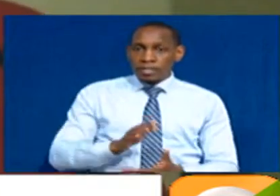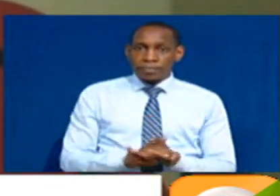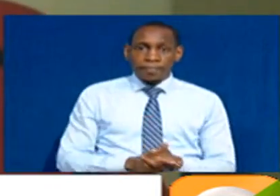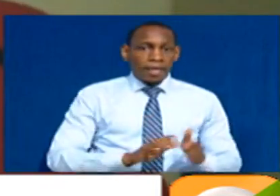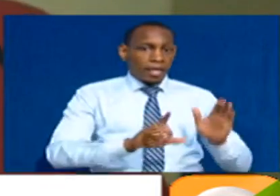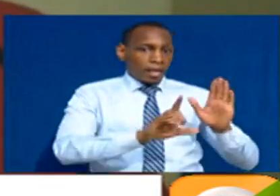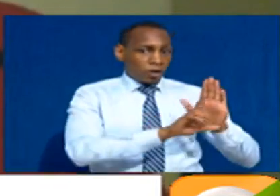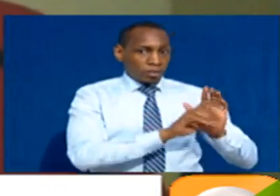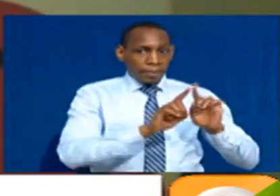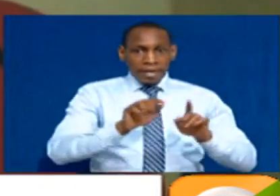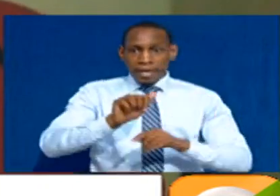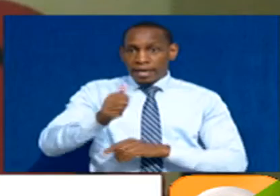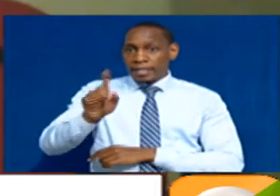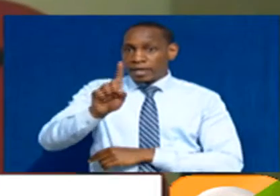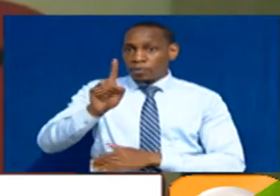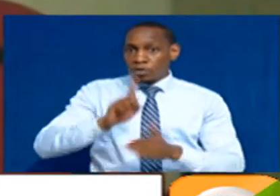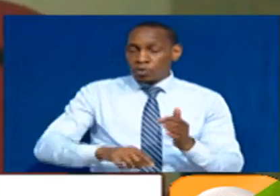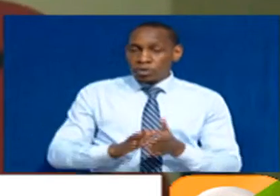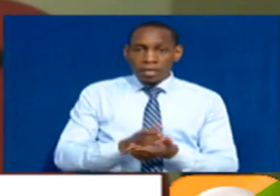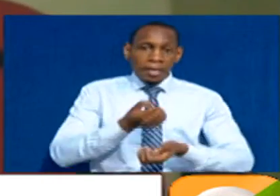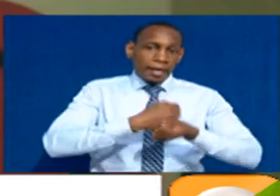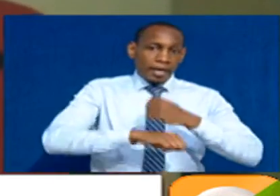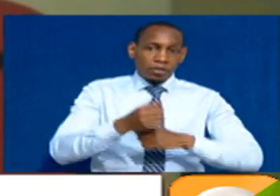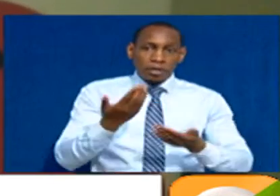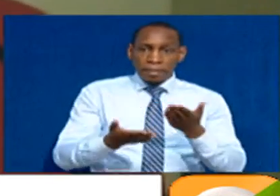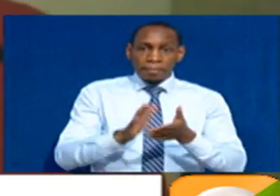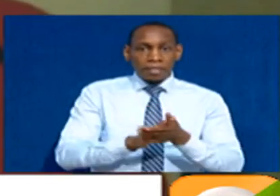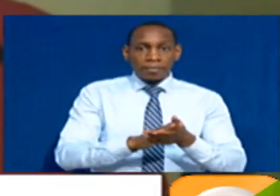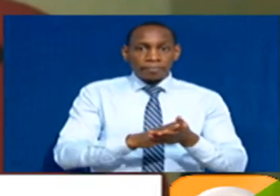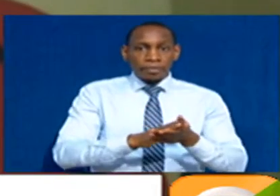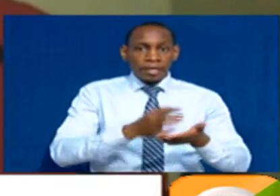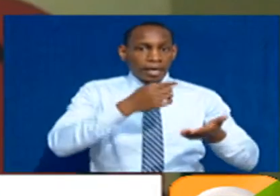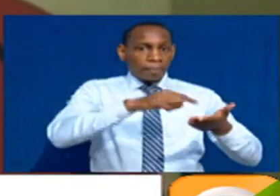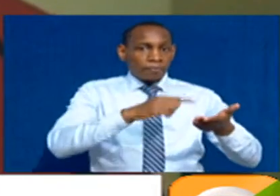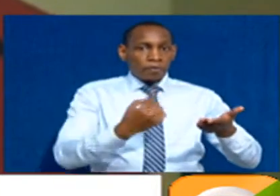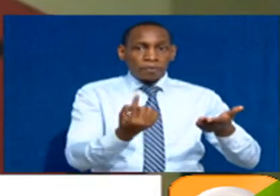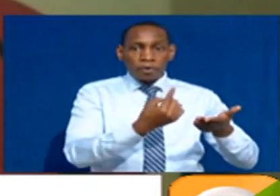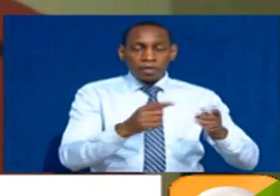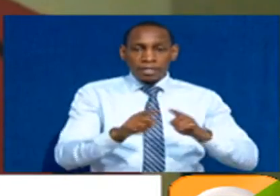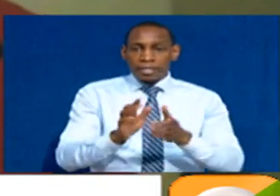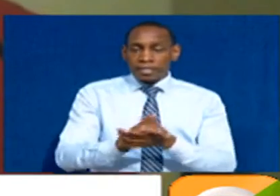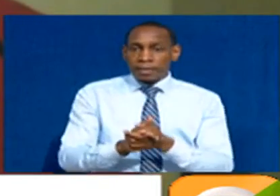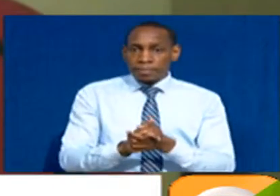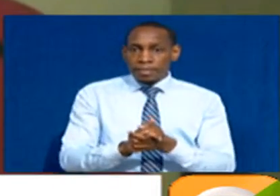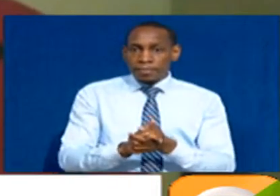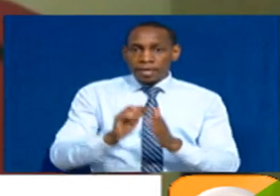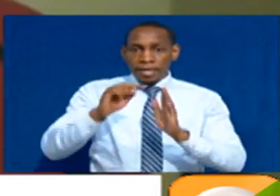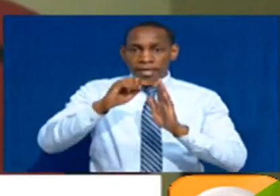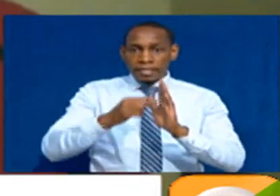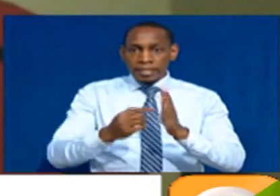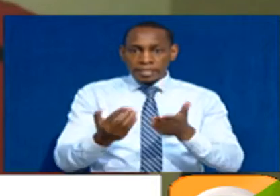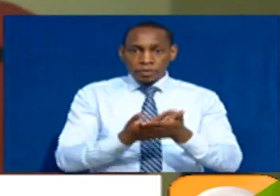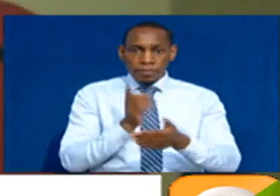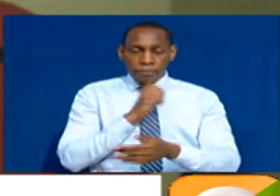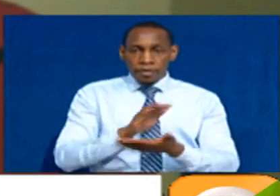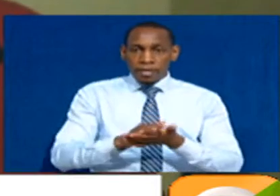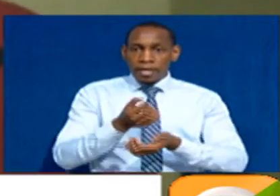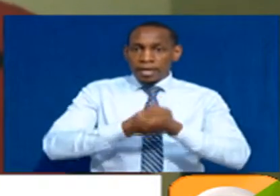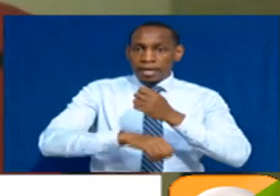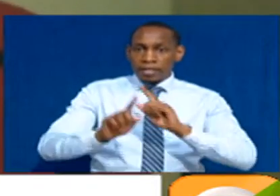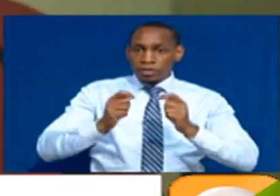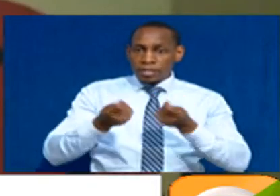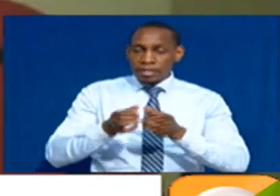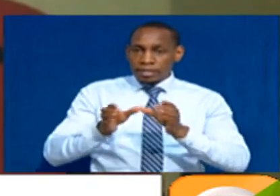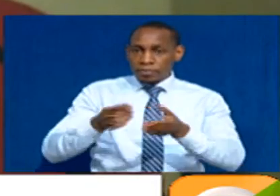laws. But then there's a question of whether they're just doing that to tick the box or and to get out of that grey list in the Financial Action Task Force and